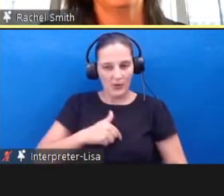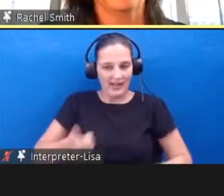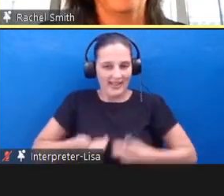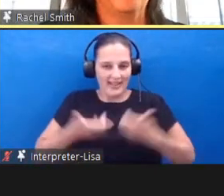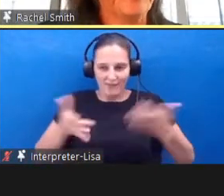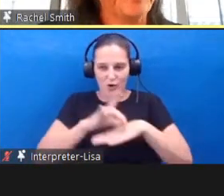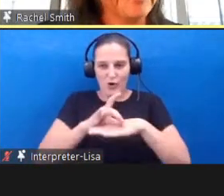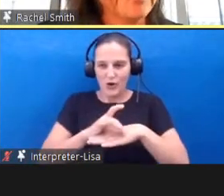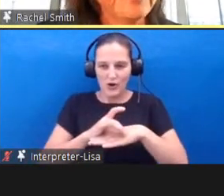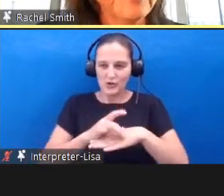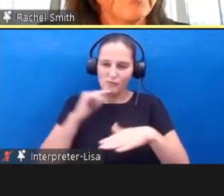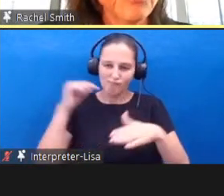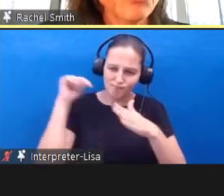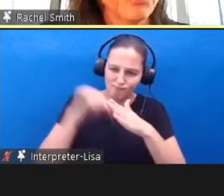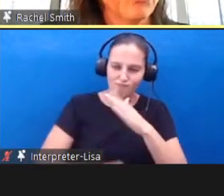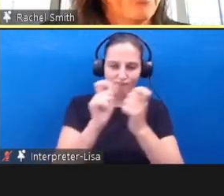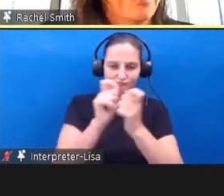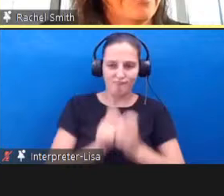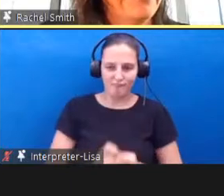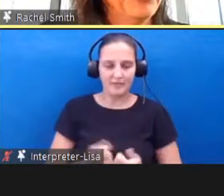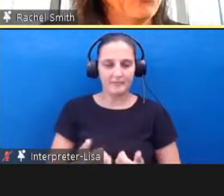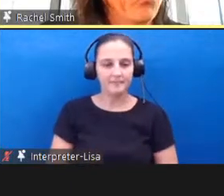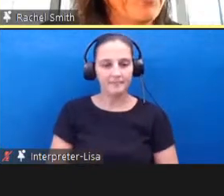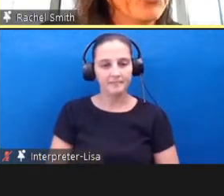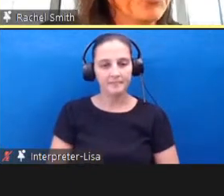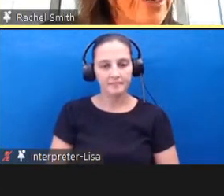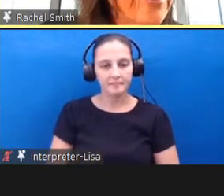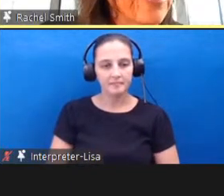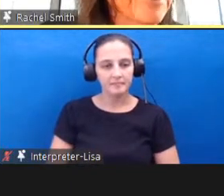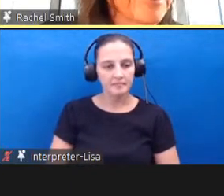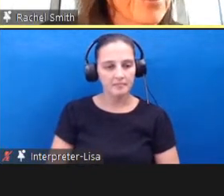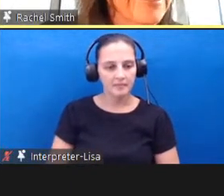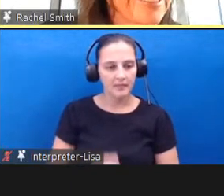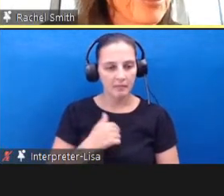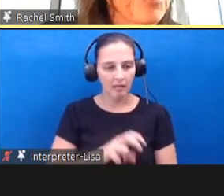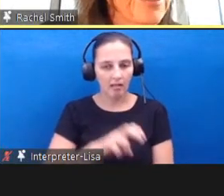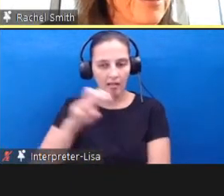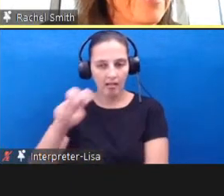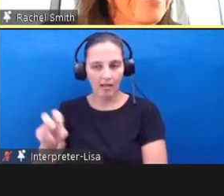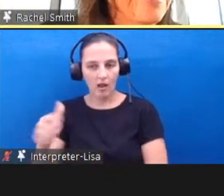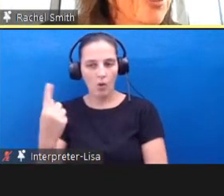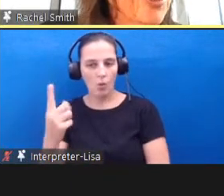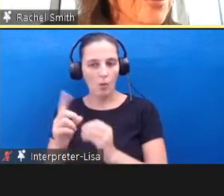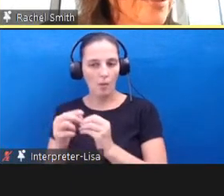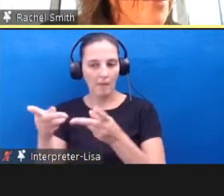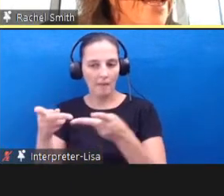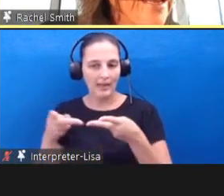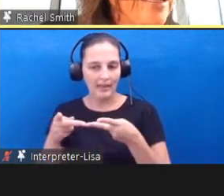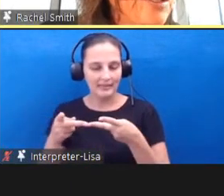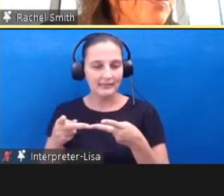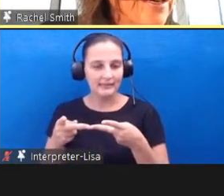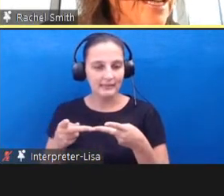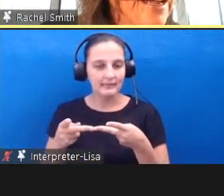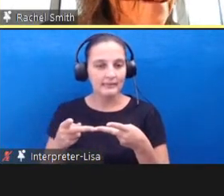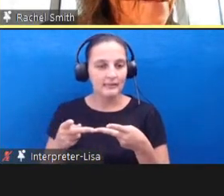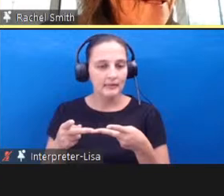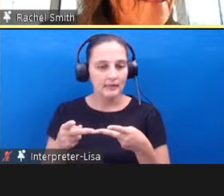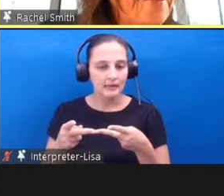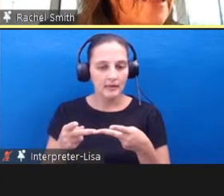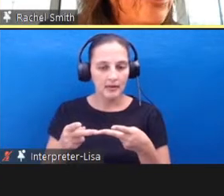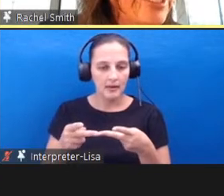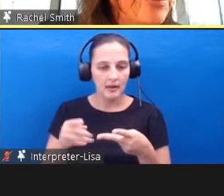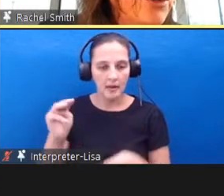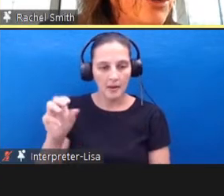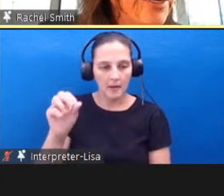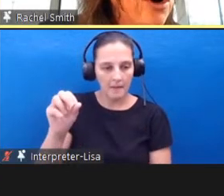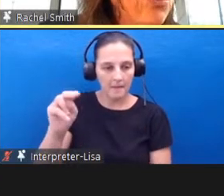our own planet. So I'm going to go to one more spot on Earth because I want to take you beyond Earth, and that is Mauna Kea.